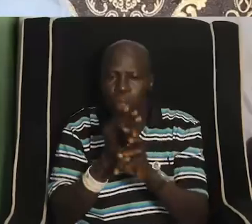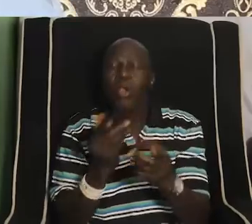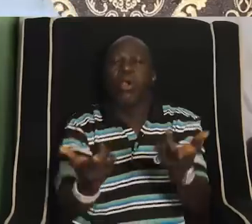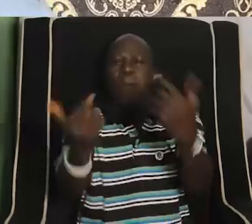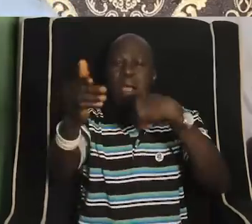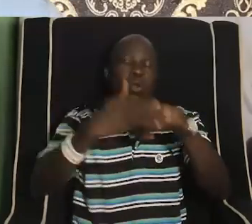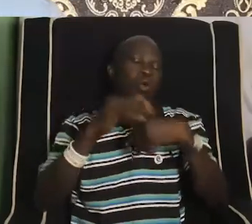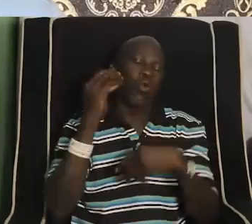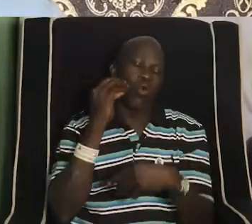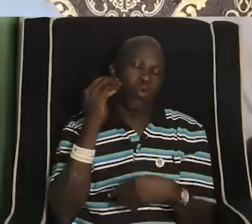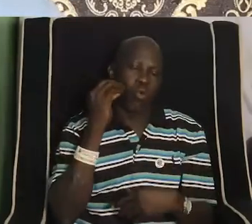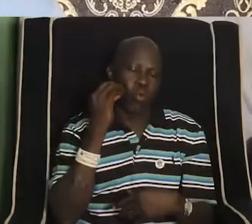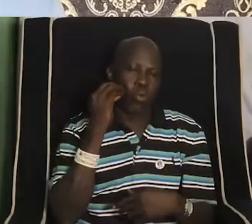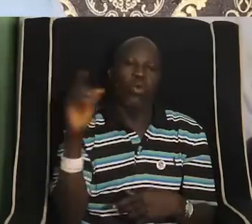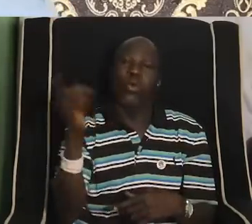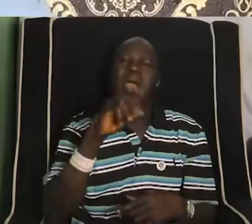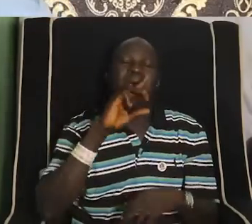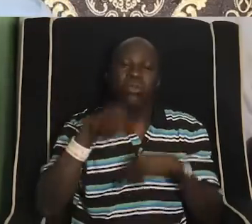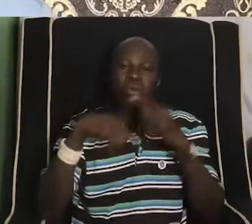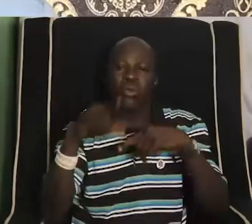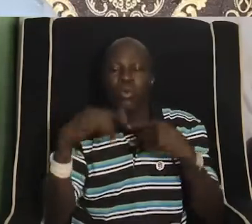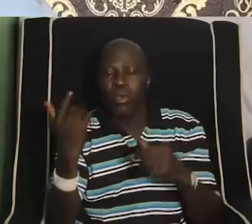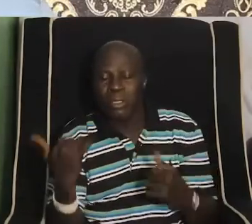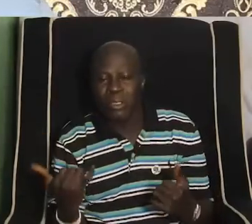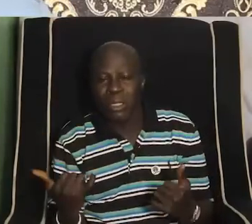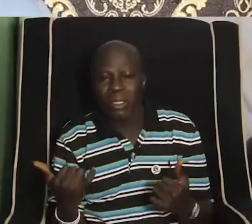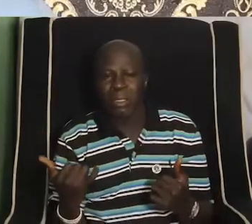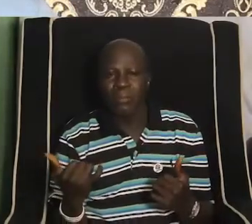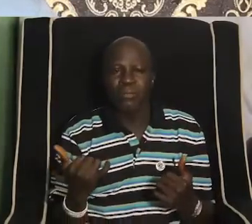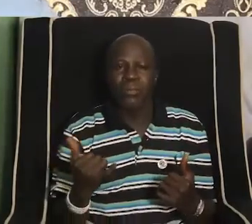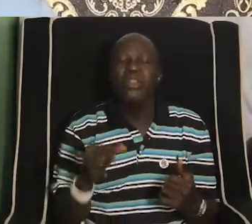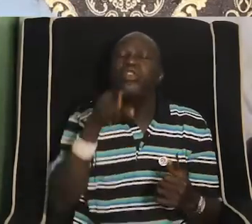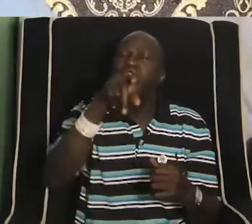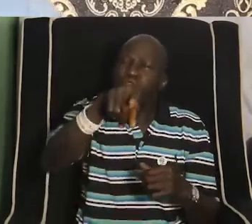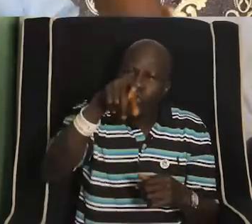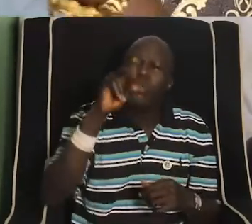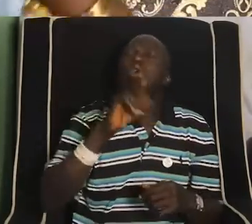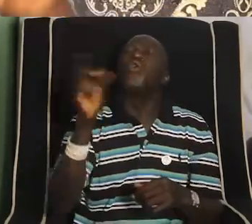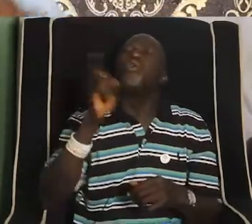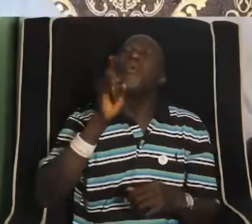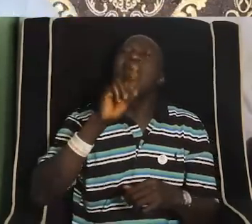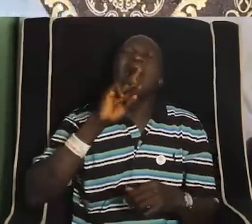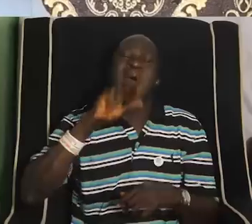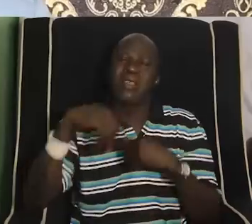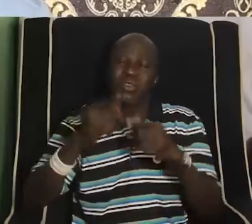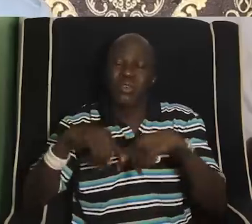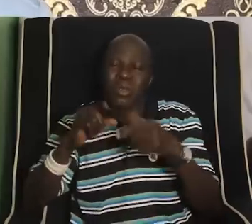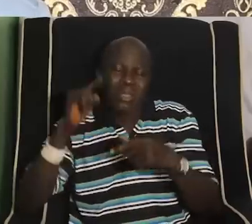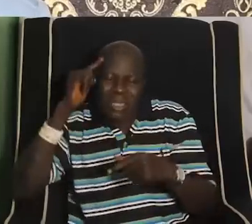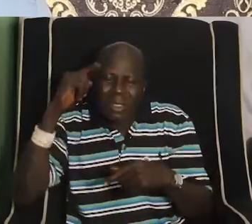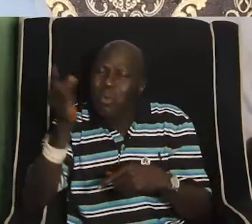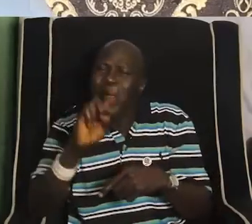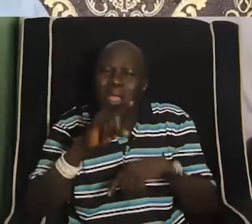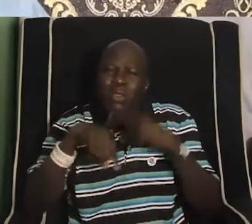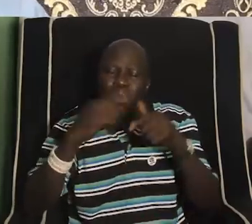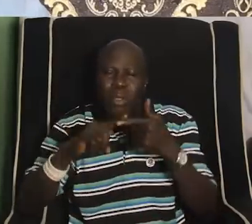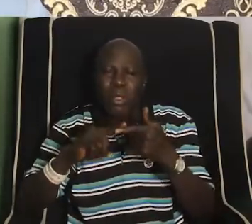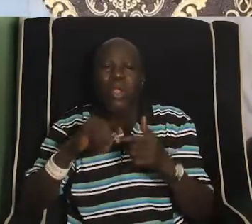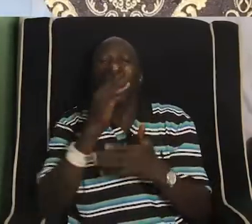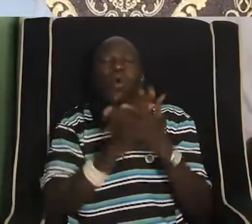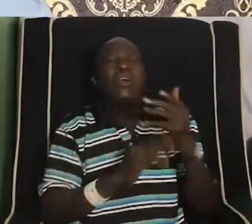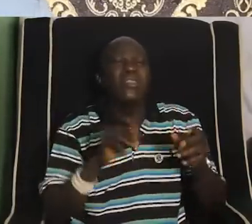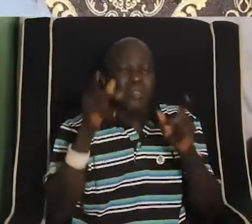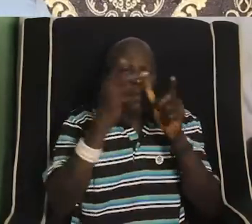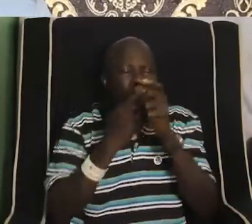wale. Come back home. Ibo lo nlo gan. Where exactly are you going to? Iwo gan o. You to think of it, where are you going? Kini